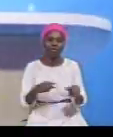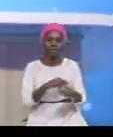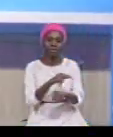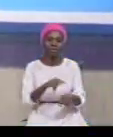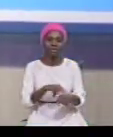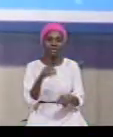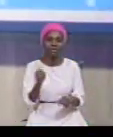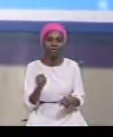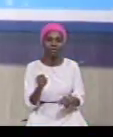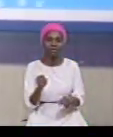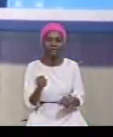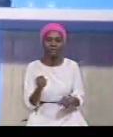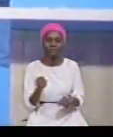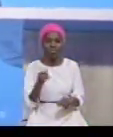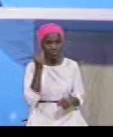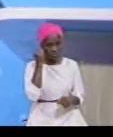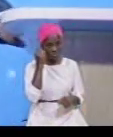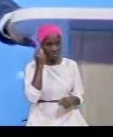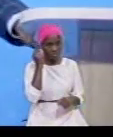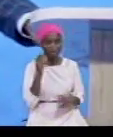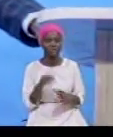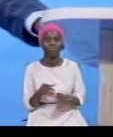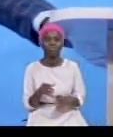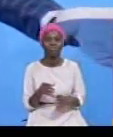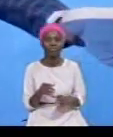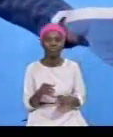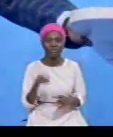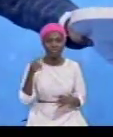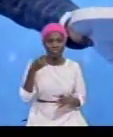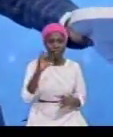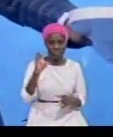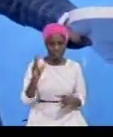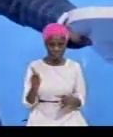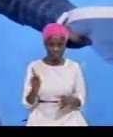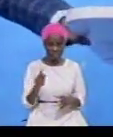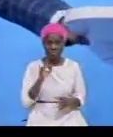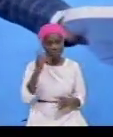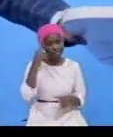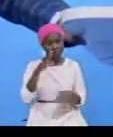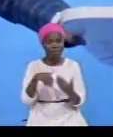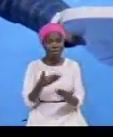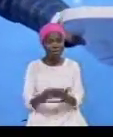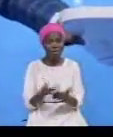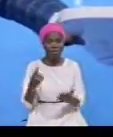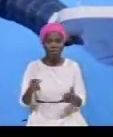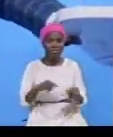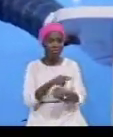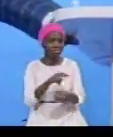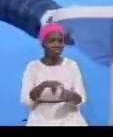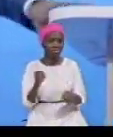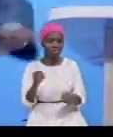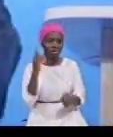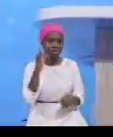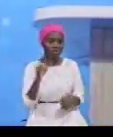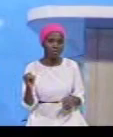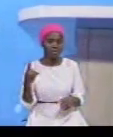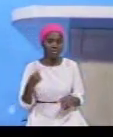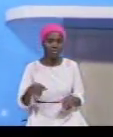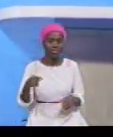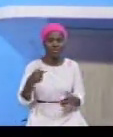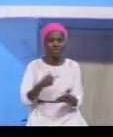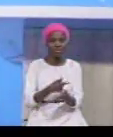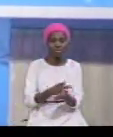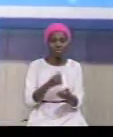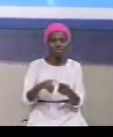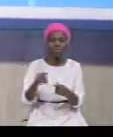All the nations, you understand? The GCK is for all the nations, preaching the gospel to every